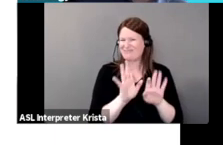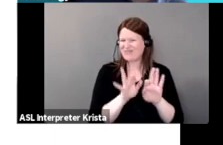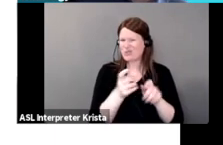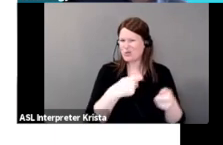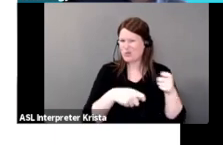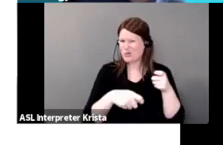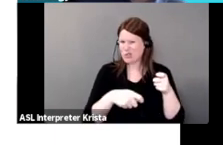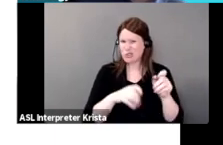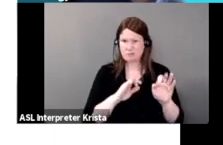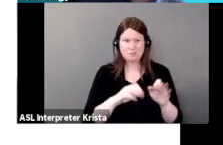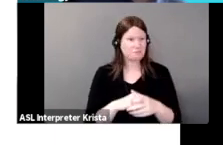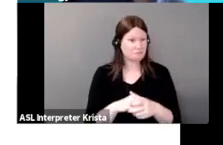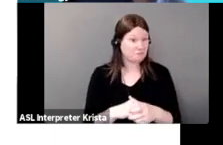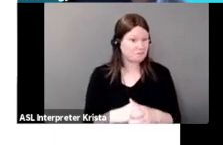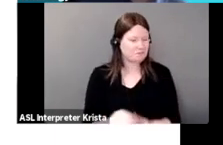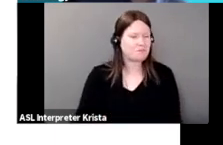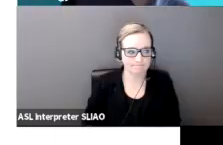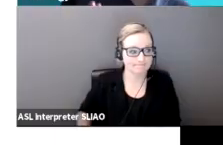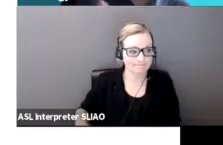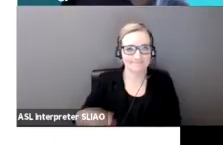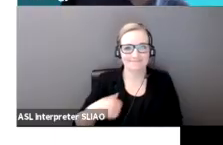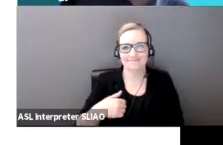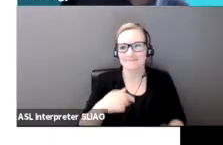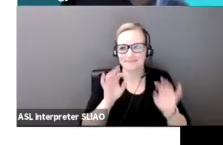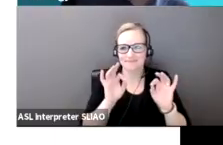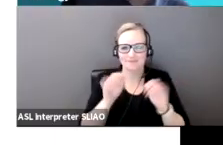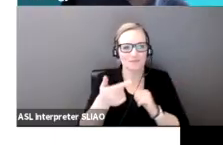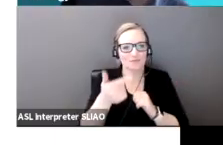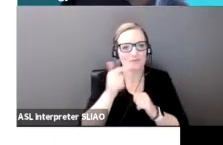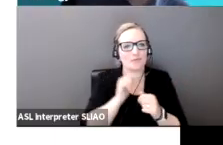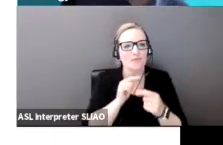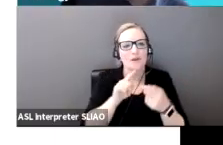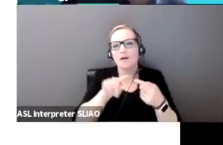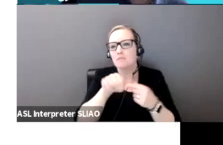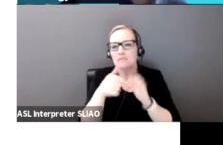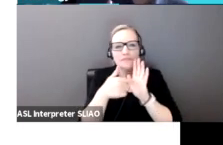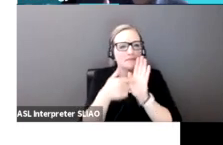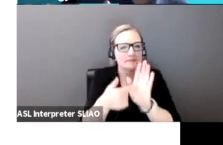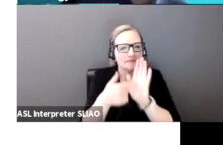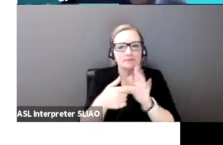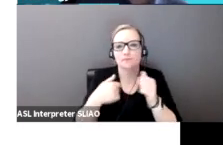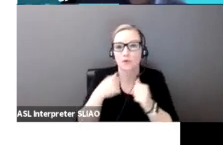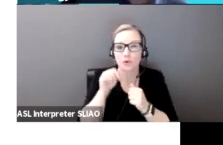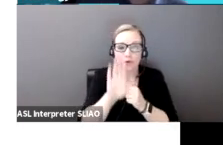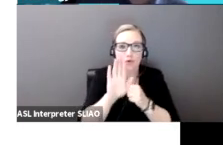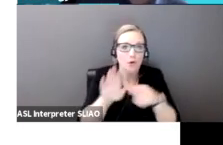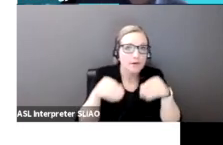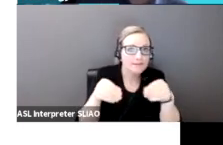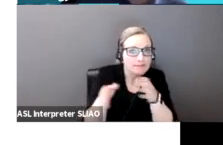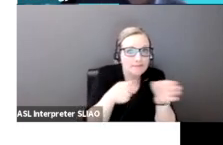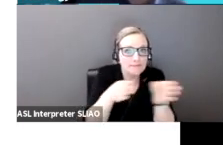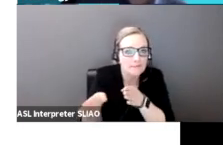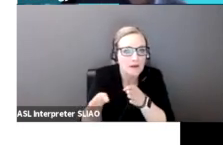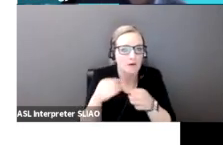company plans or strategies. So marketing or sales plans, product development